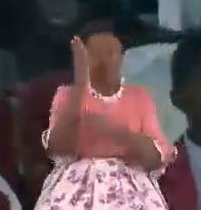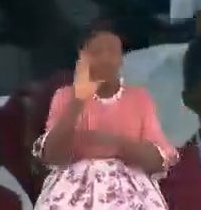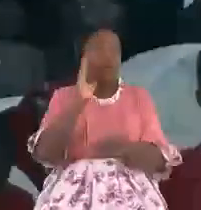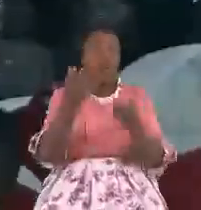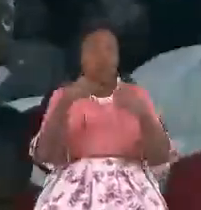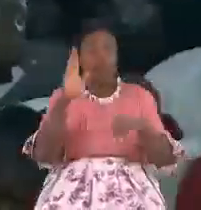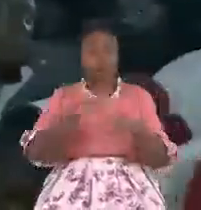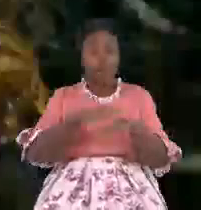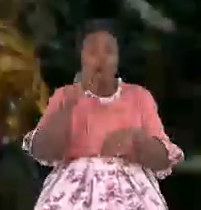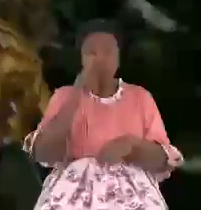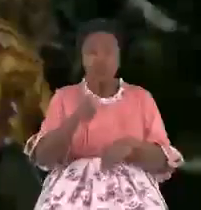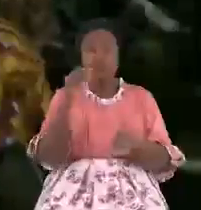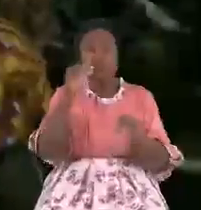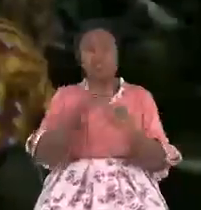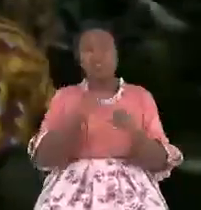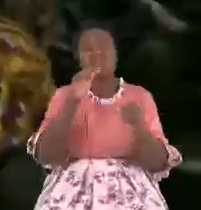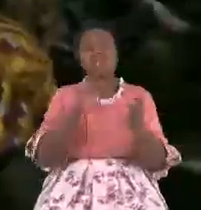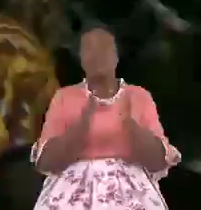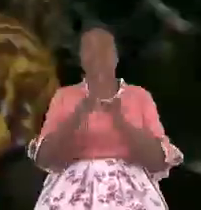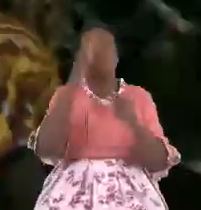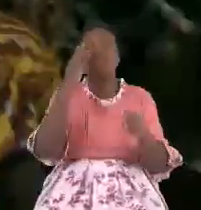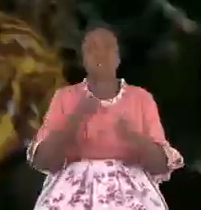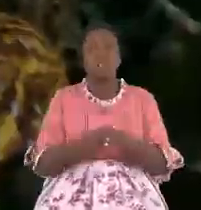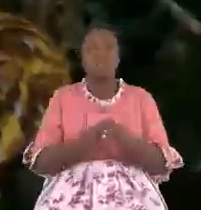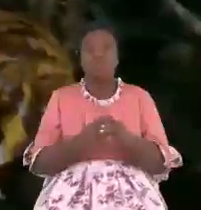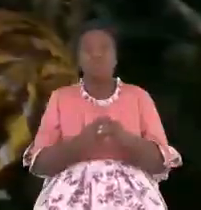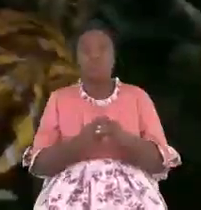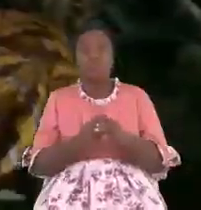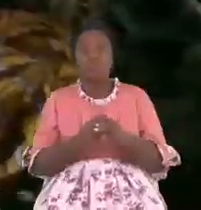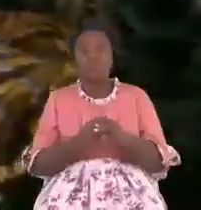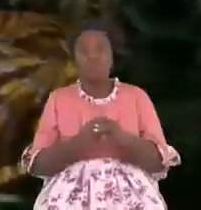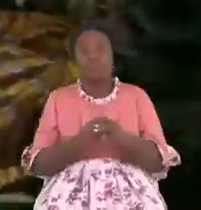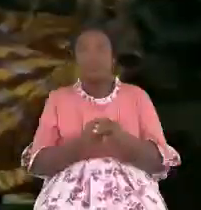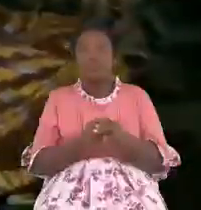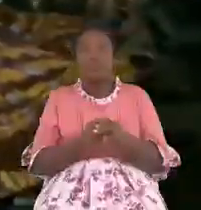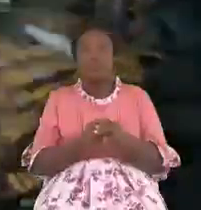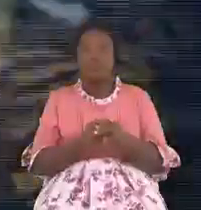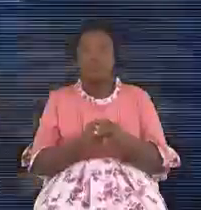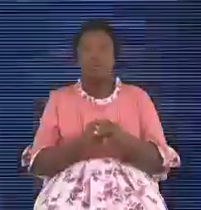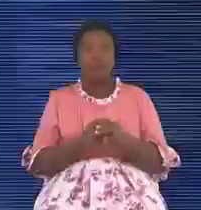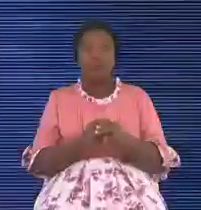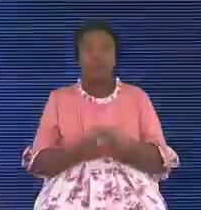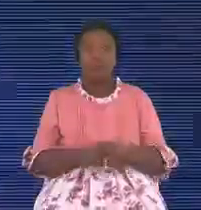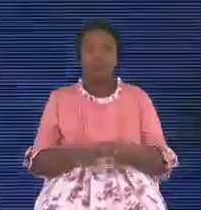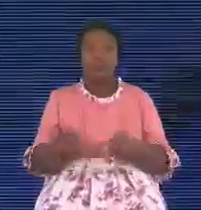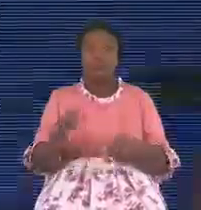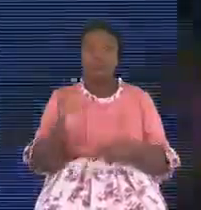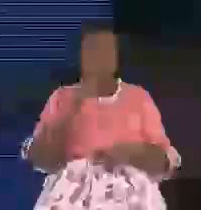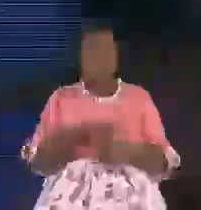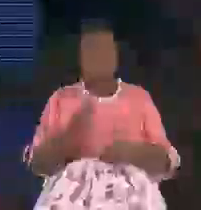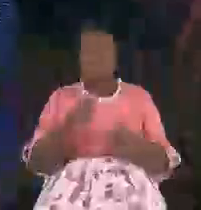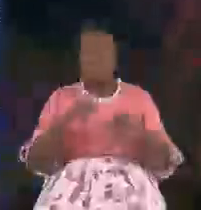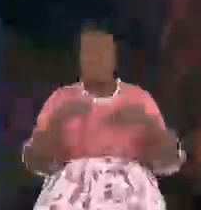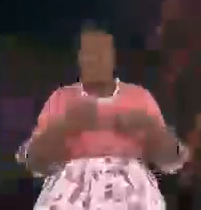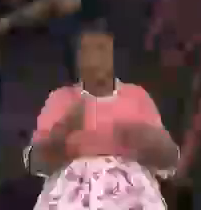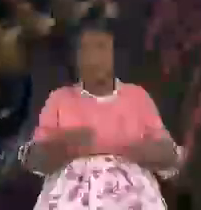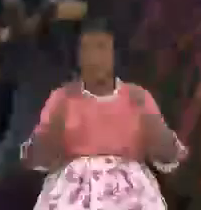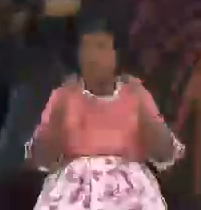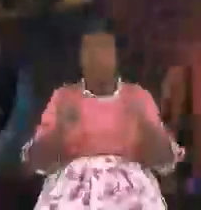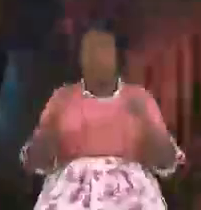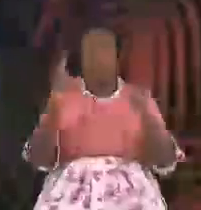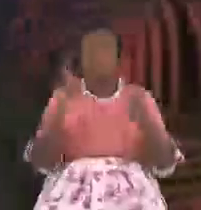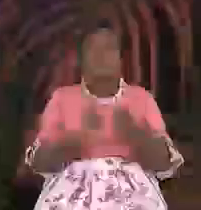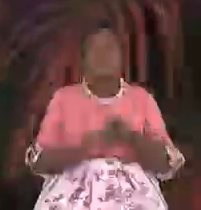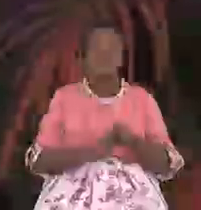you in jesus name and he has the power to break every you think about